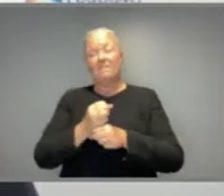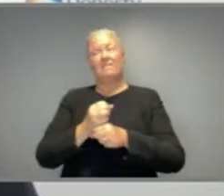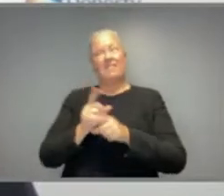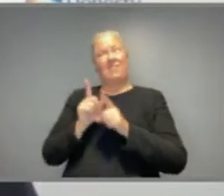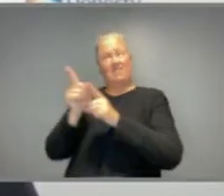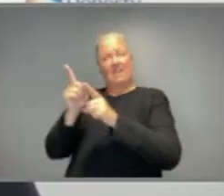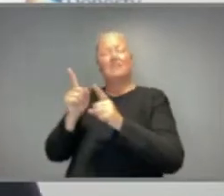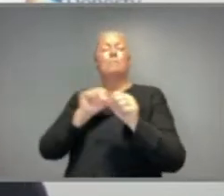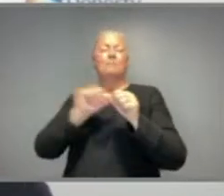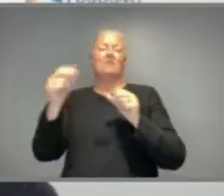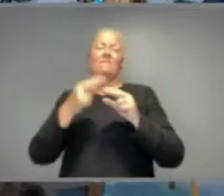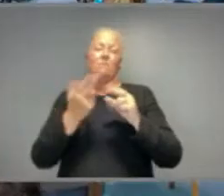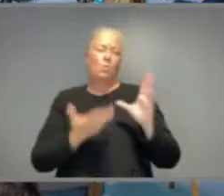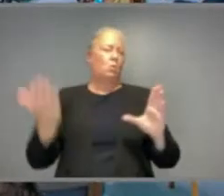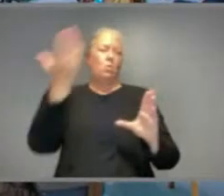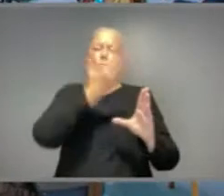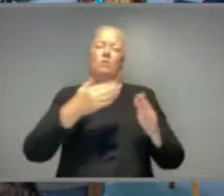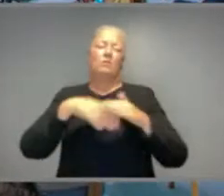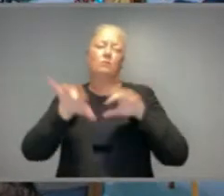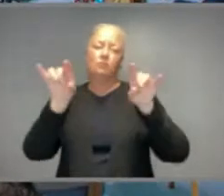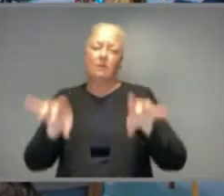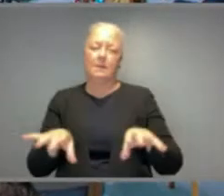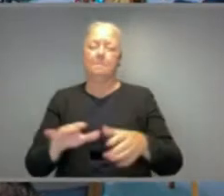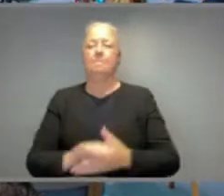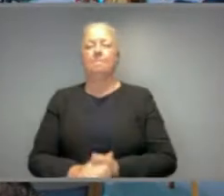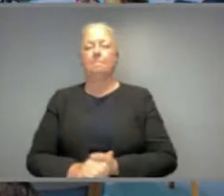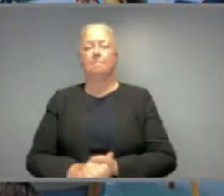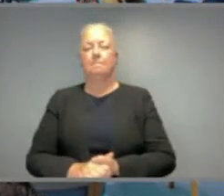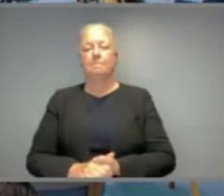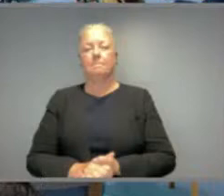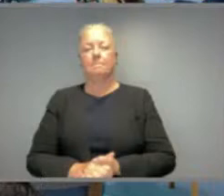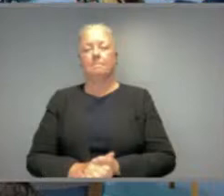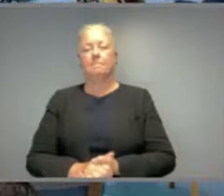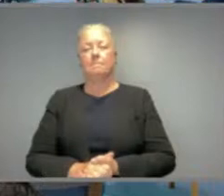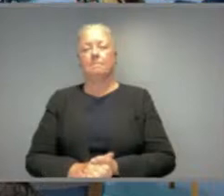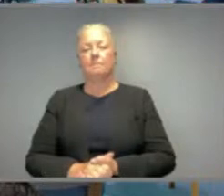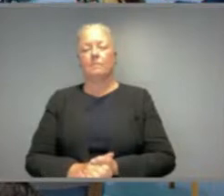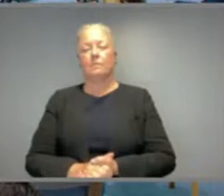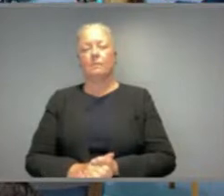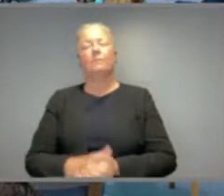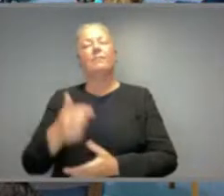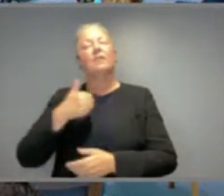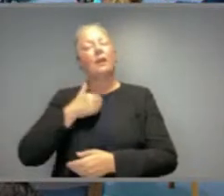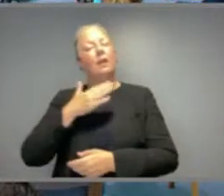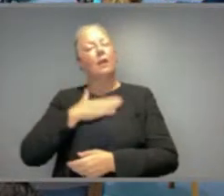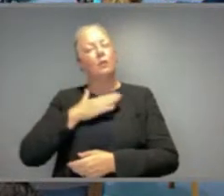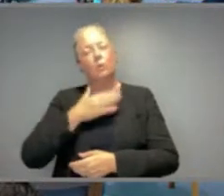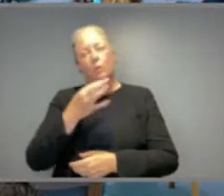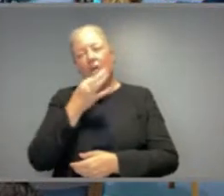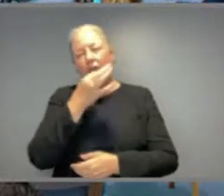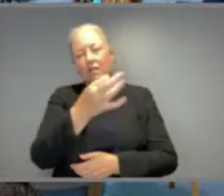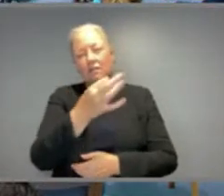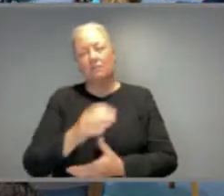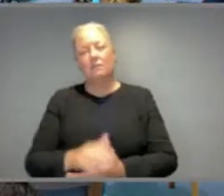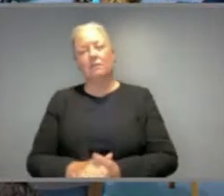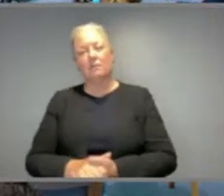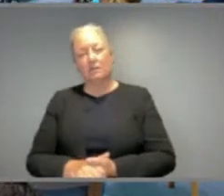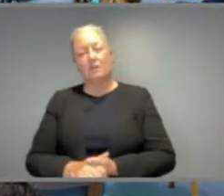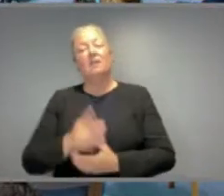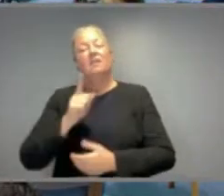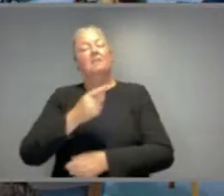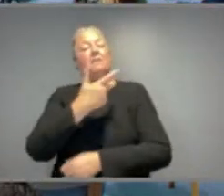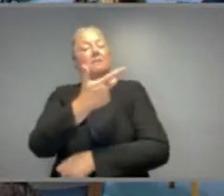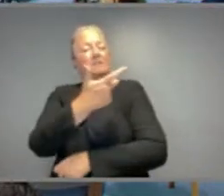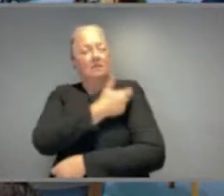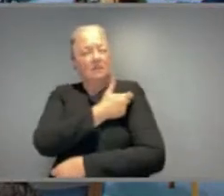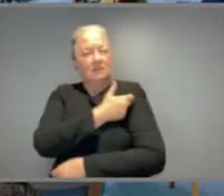all at this time. And then I'll move across. Can I ask, the modelling assumes that vaccination coverage is uniform, but you